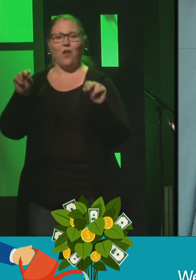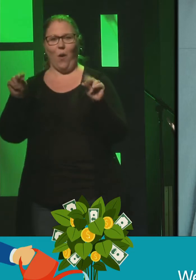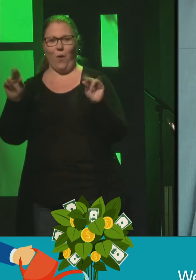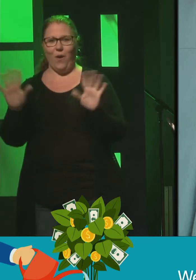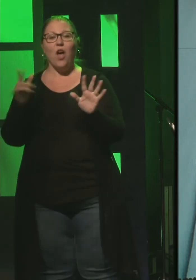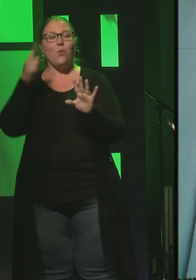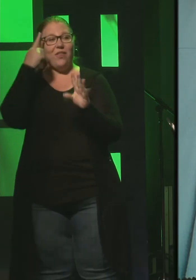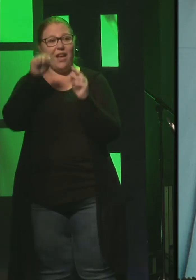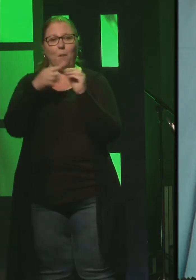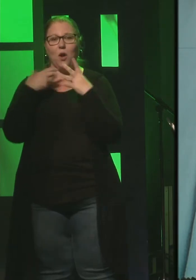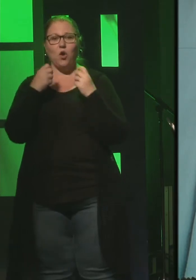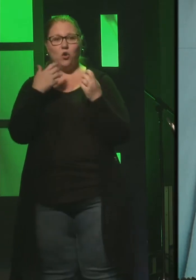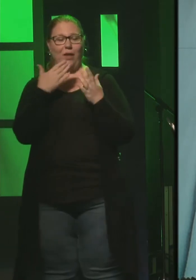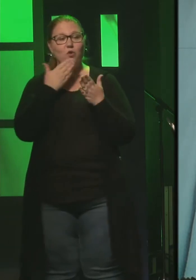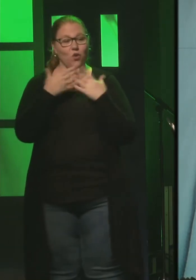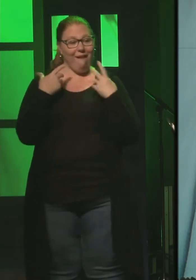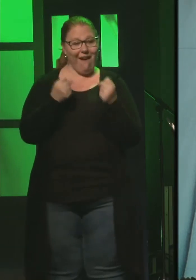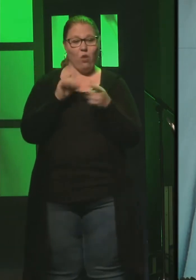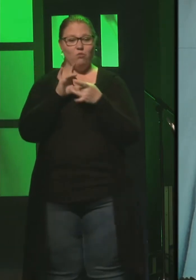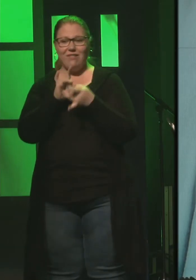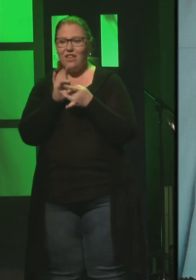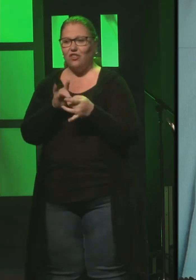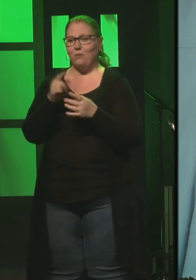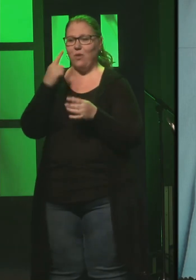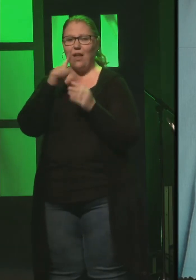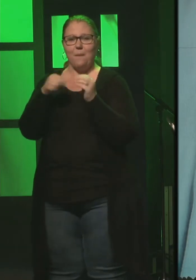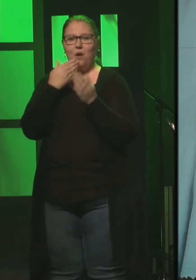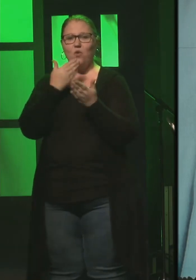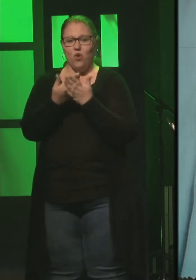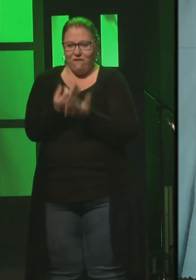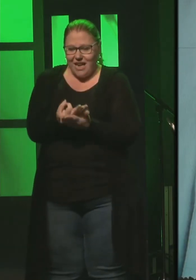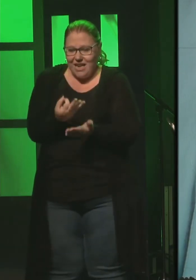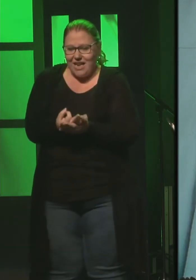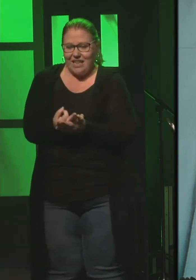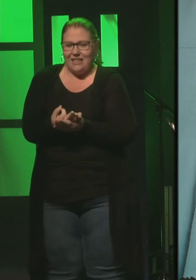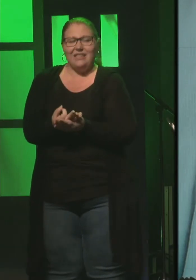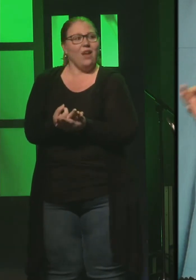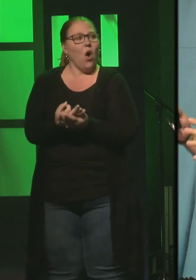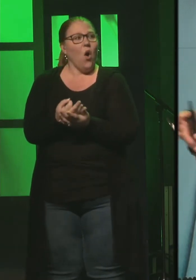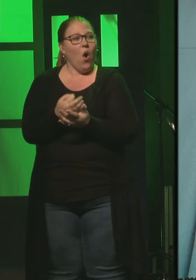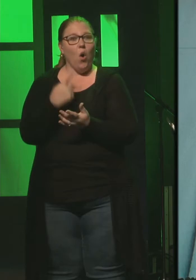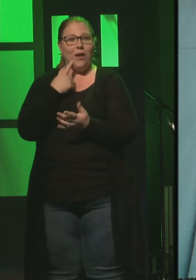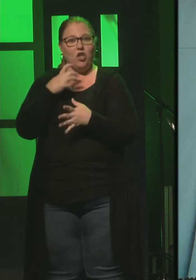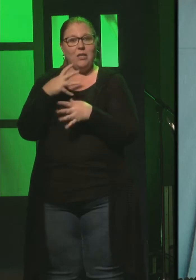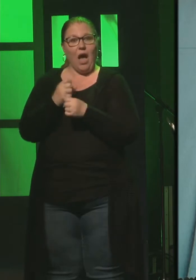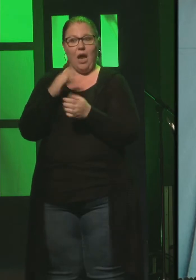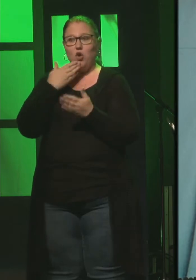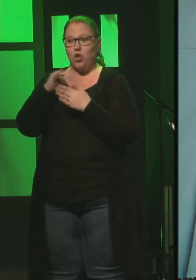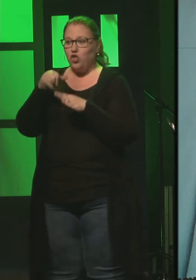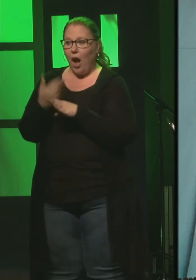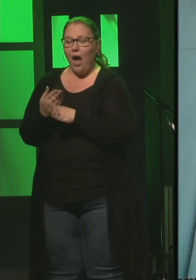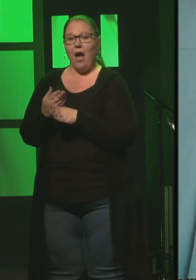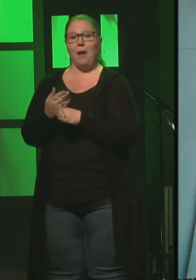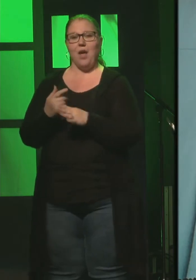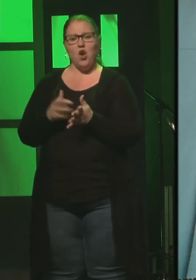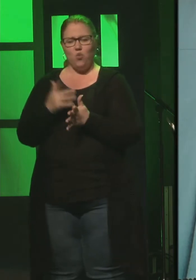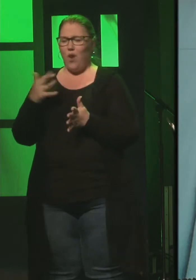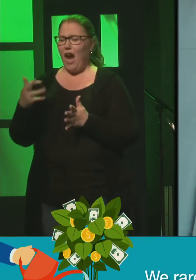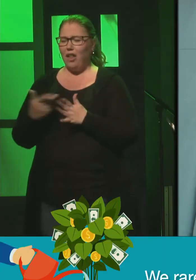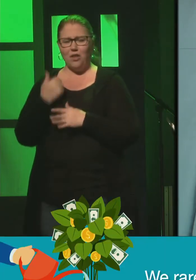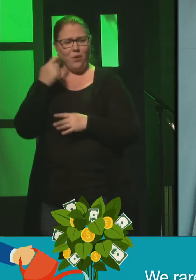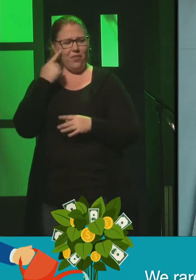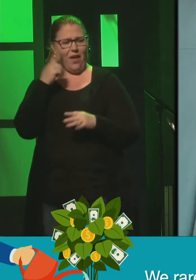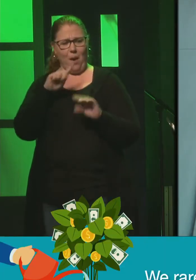We think of good health and good relationships. We think of good finances. Oh, I just got the good job, right? We rarely think